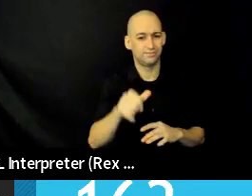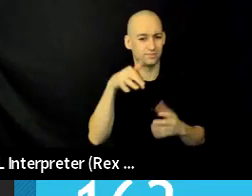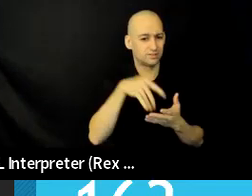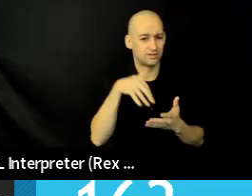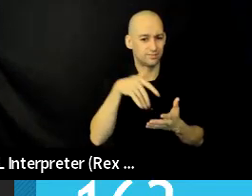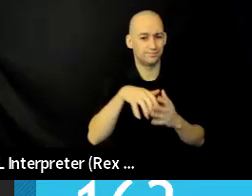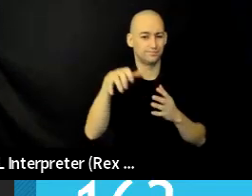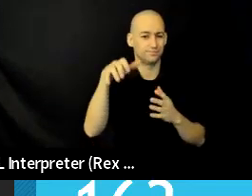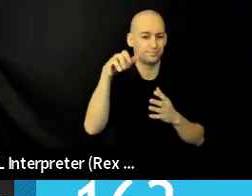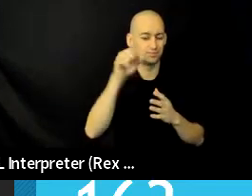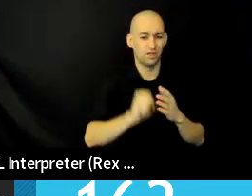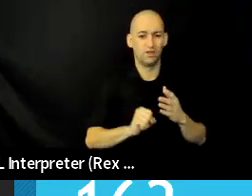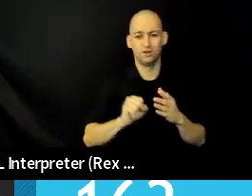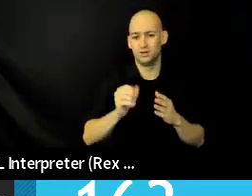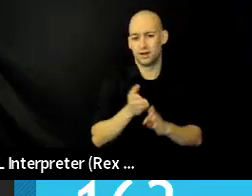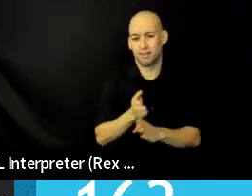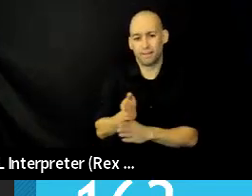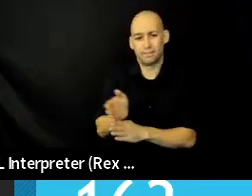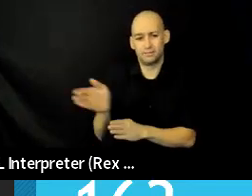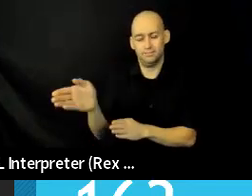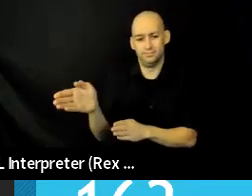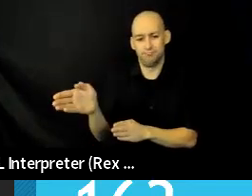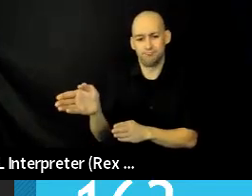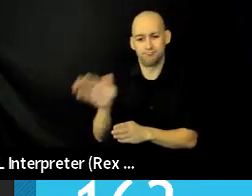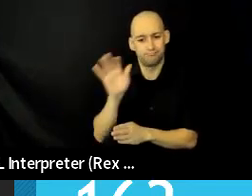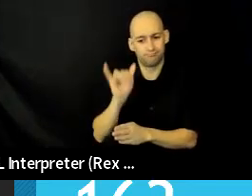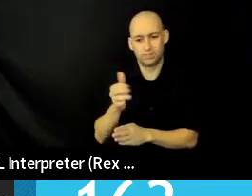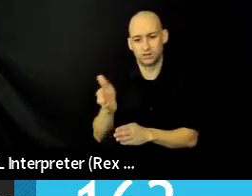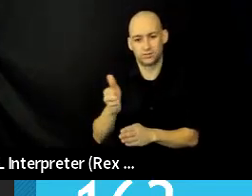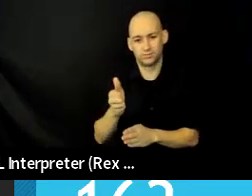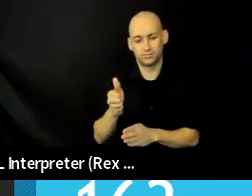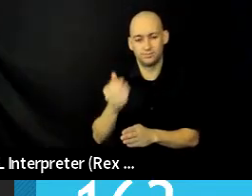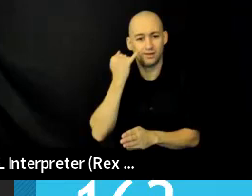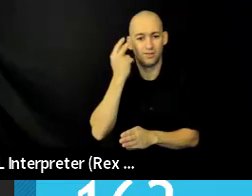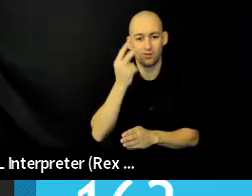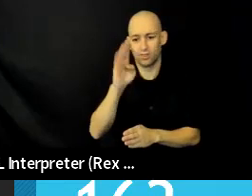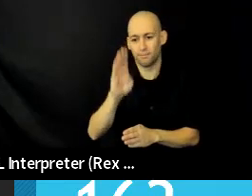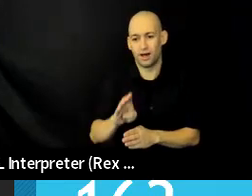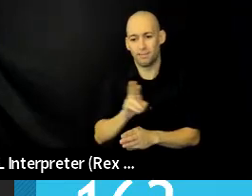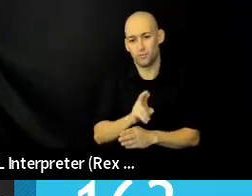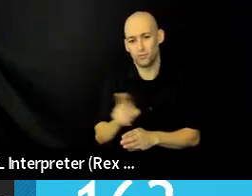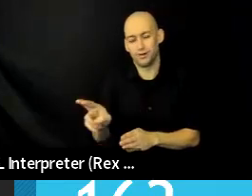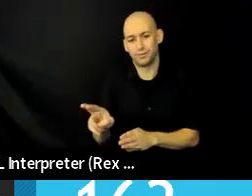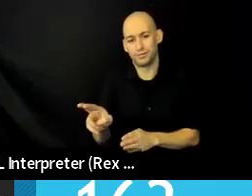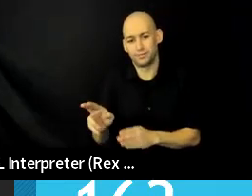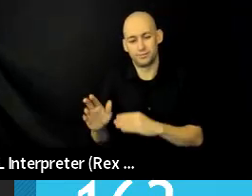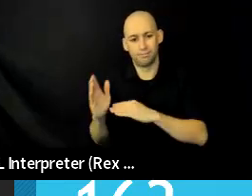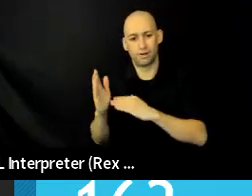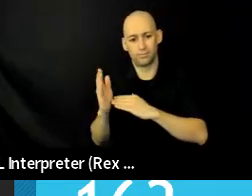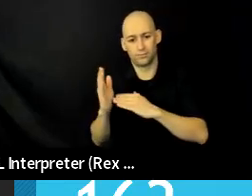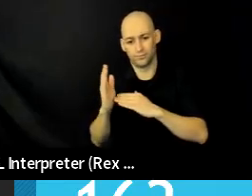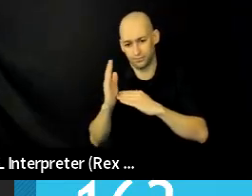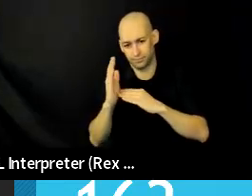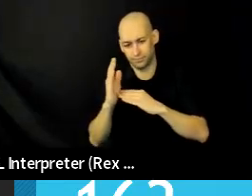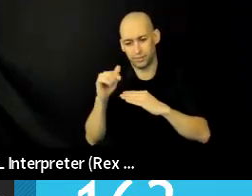study the southerly alignment. Well, here you go. If you look in the bottom right-hand corner, you'll see this is from October